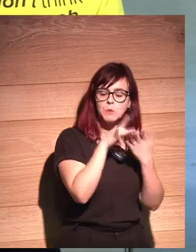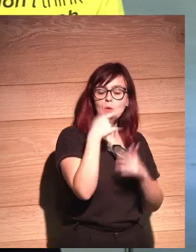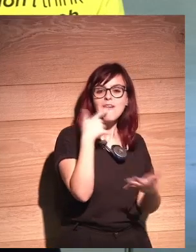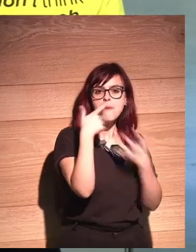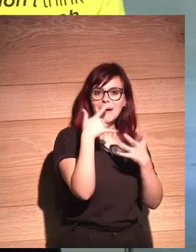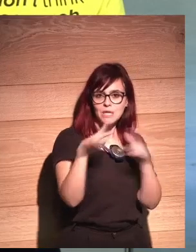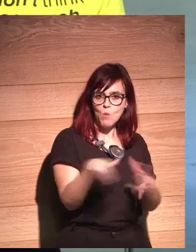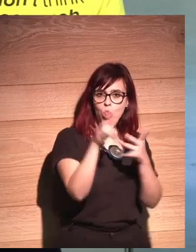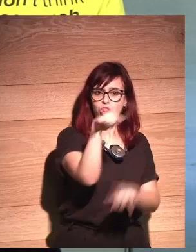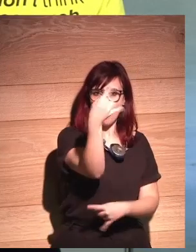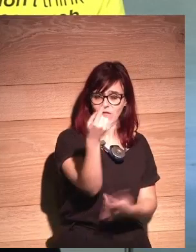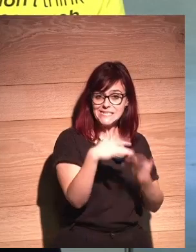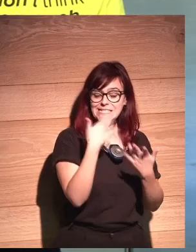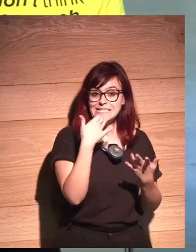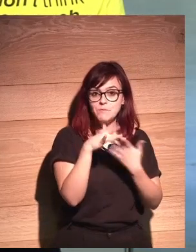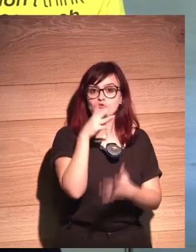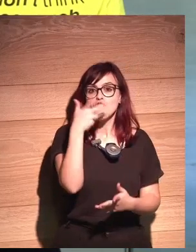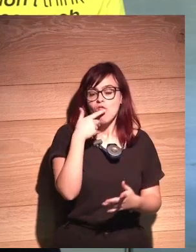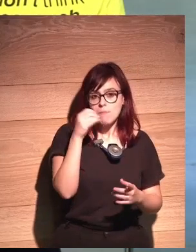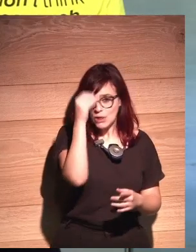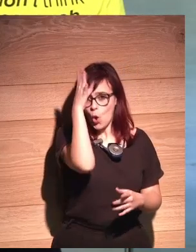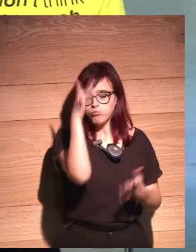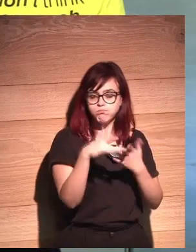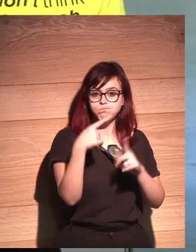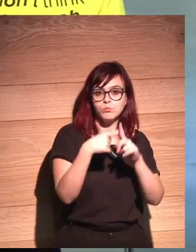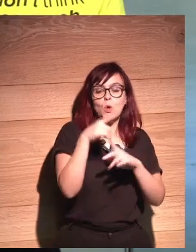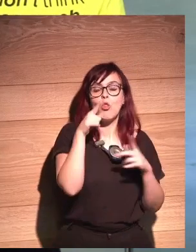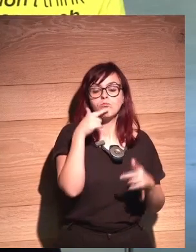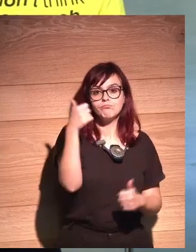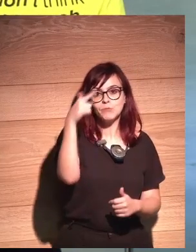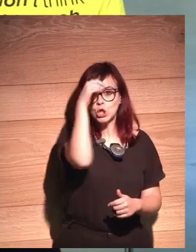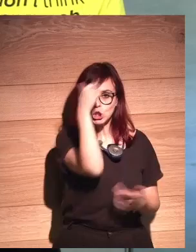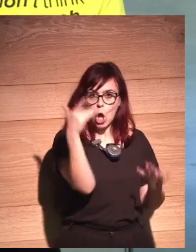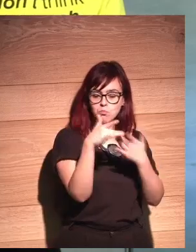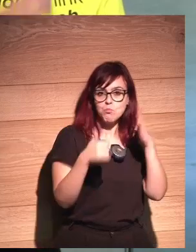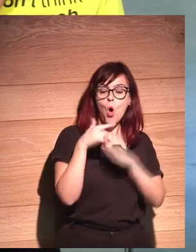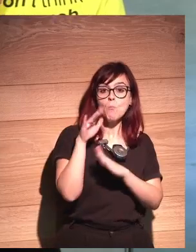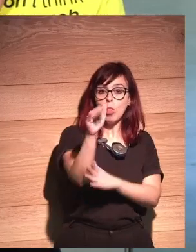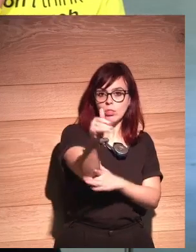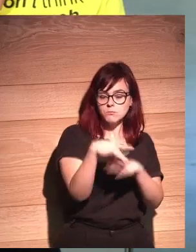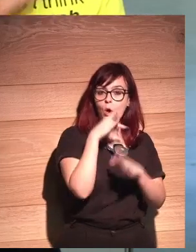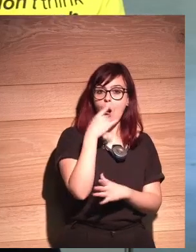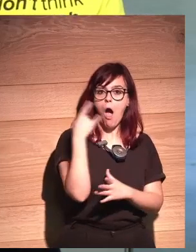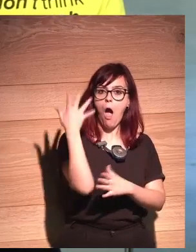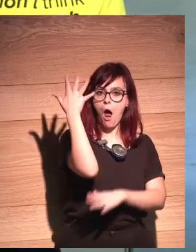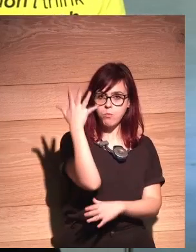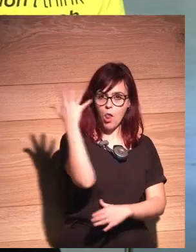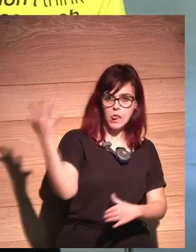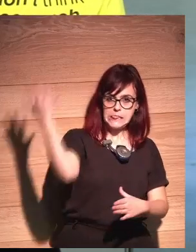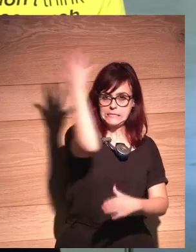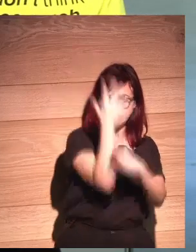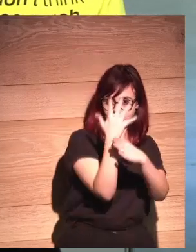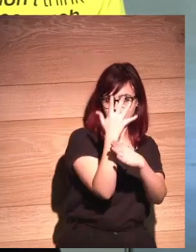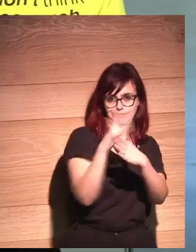5-star rating, the algorithm says that you have created a great impact because you have made a great effort. If you have a great knowledge because you have a PhD